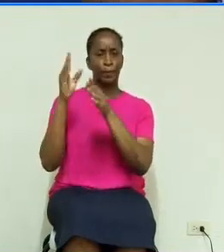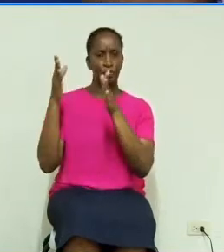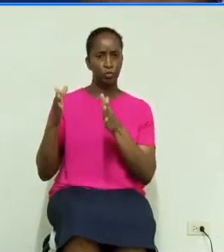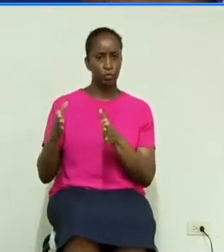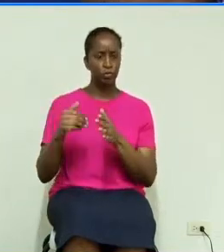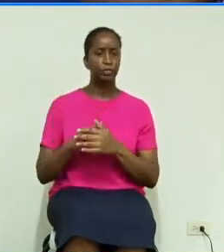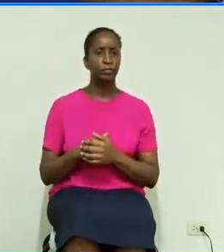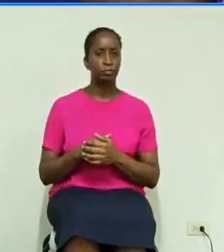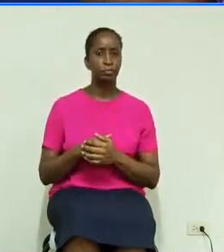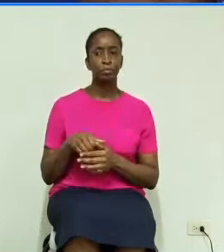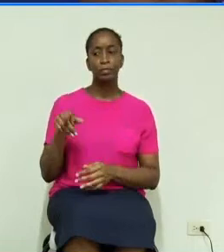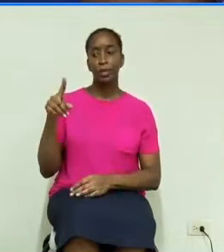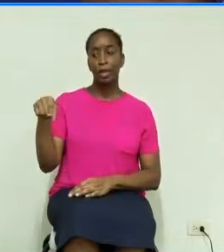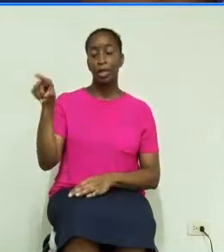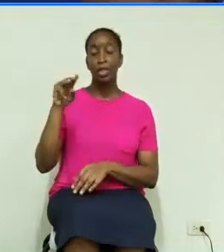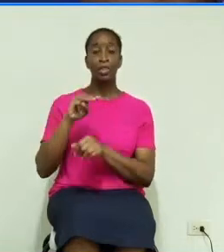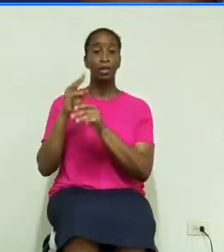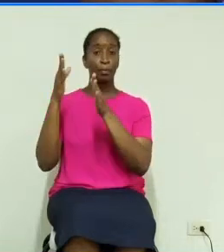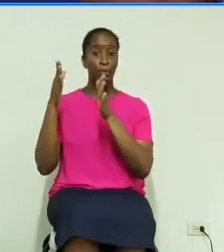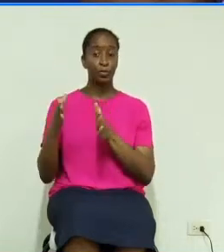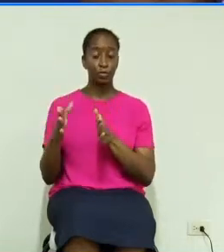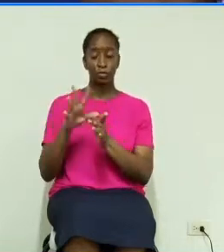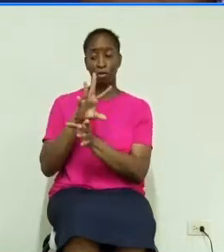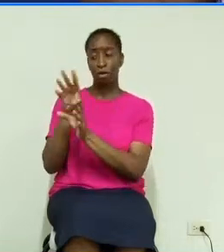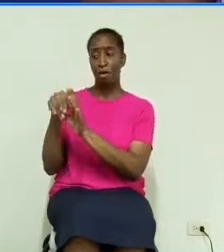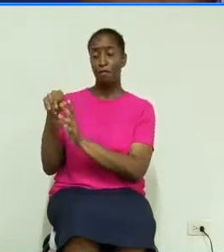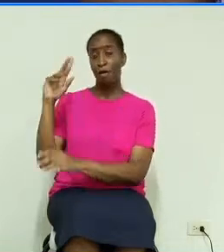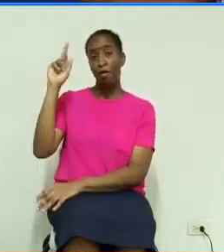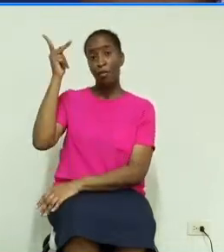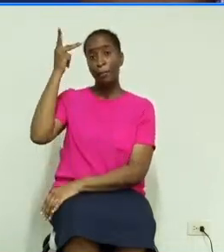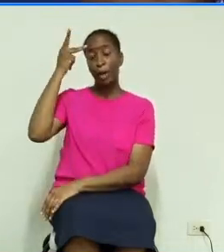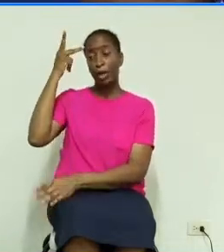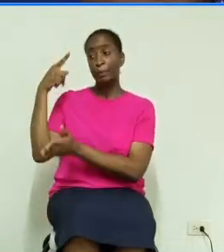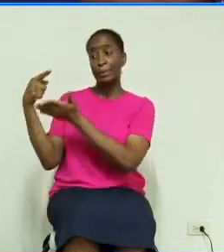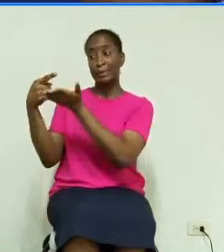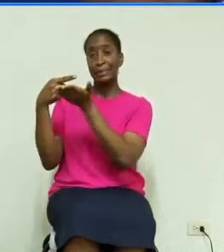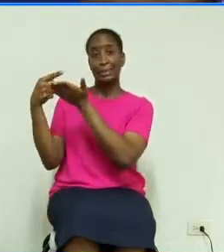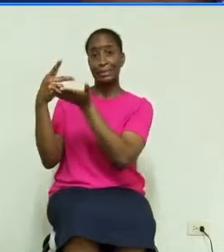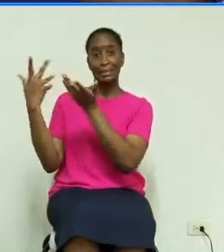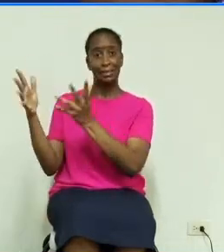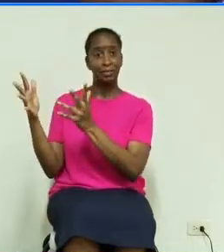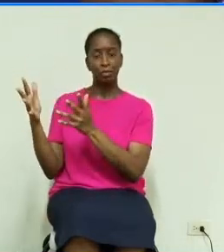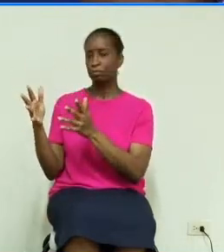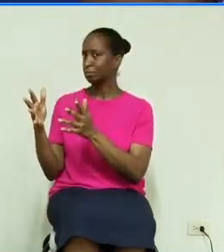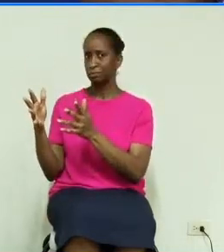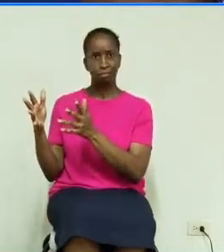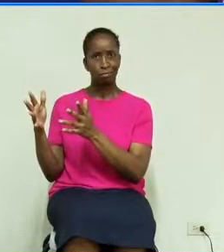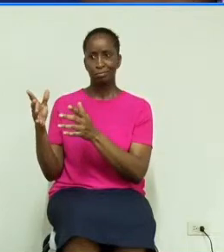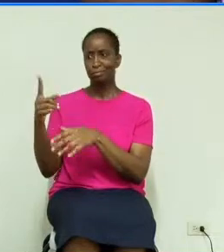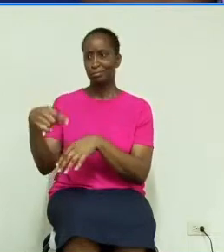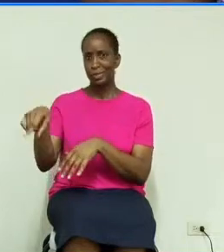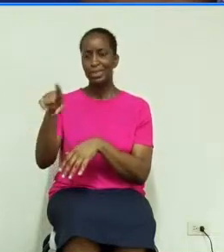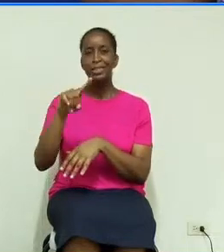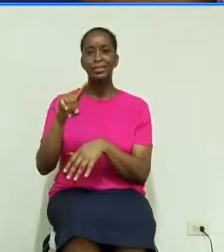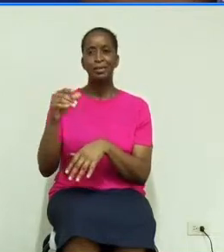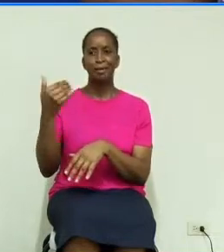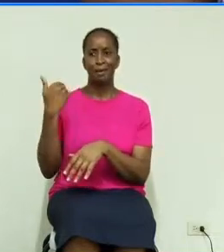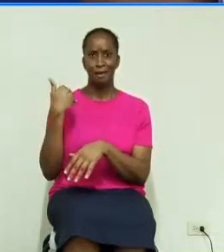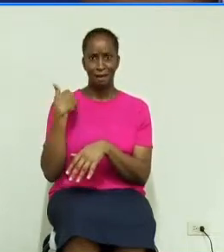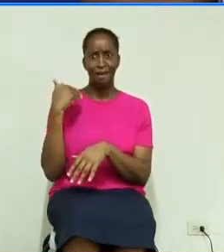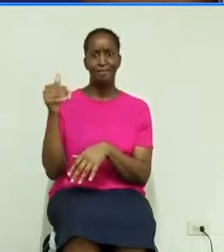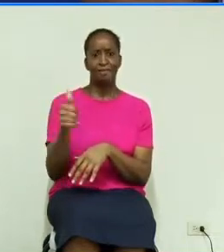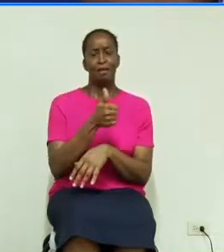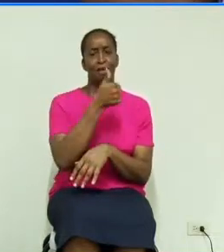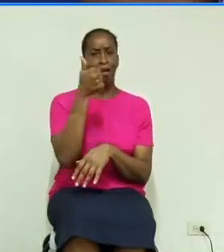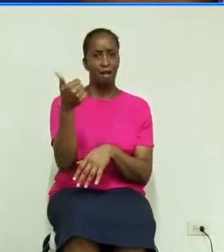cabinet meeting, they run ministries. They sit as parliamentary secretaries. They perform functions